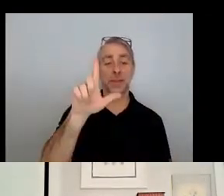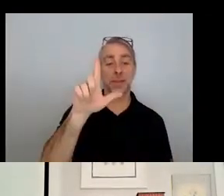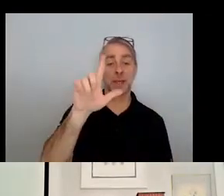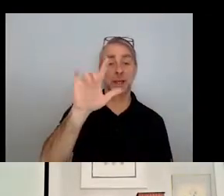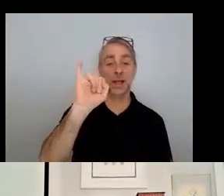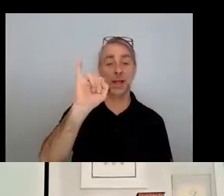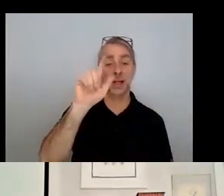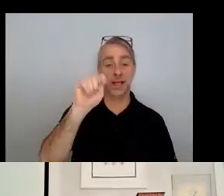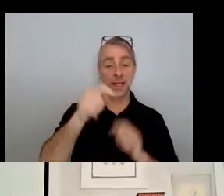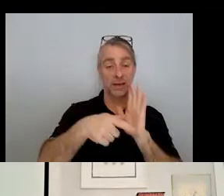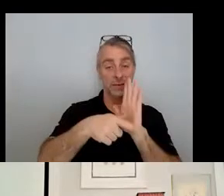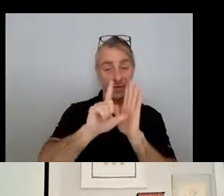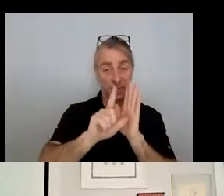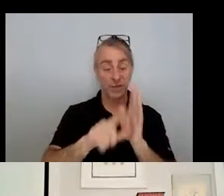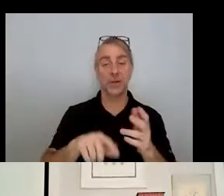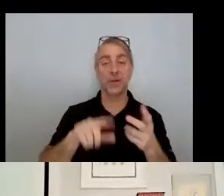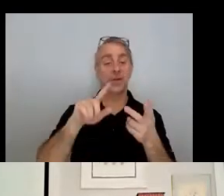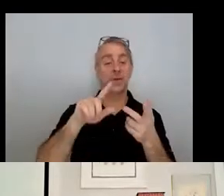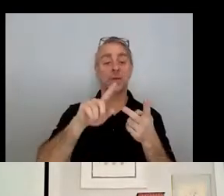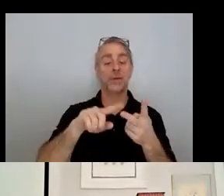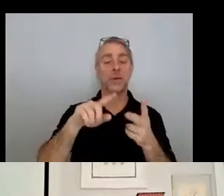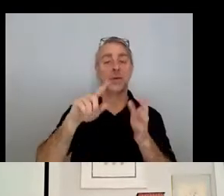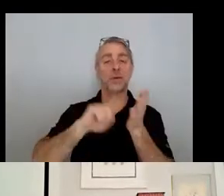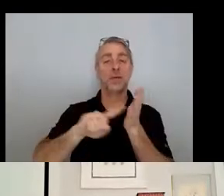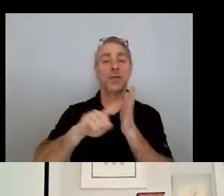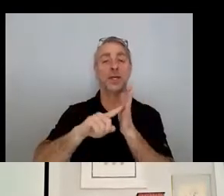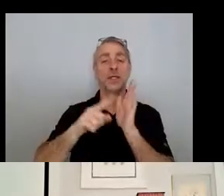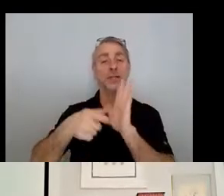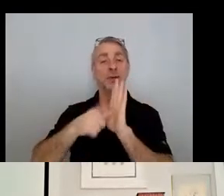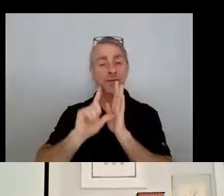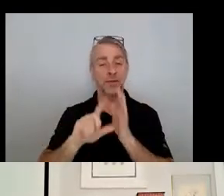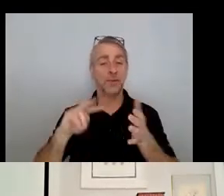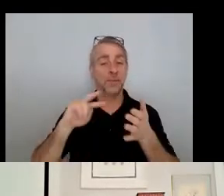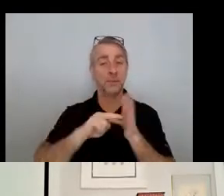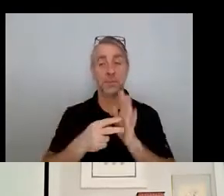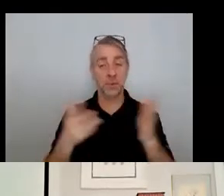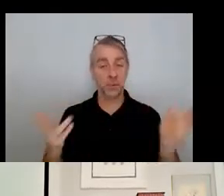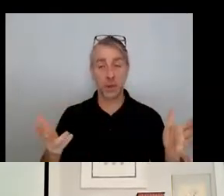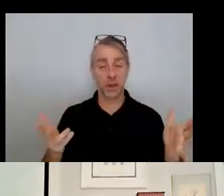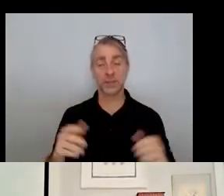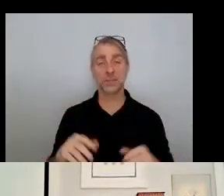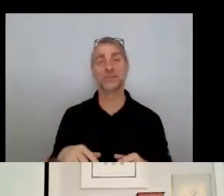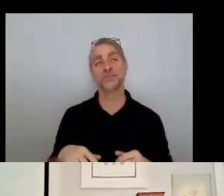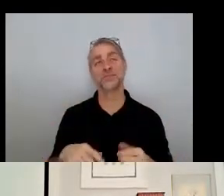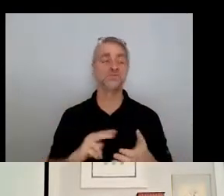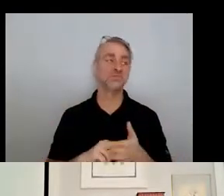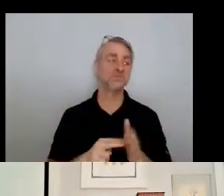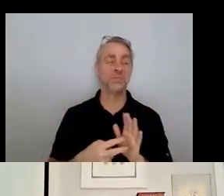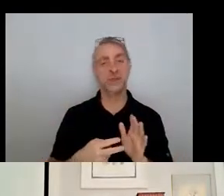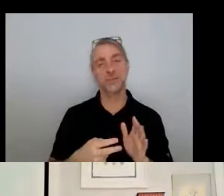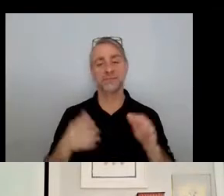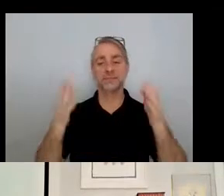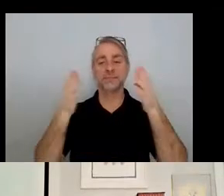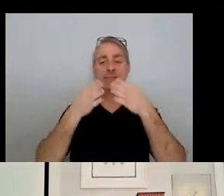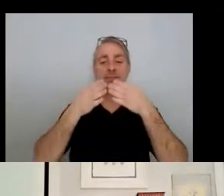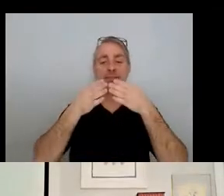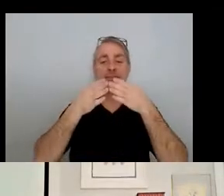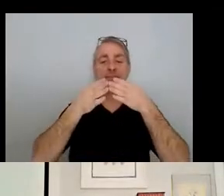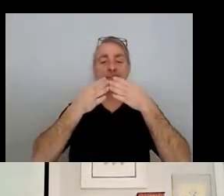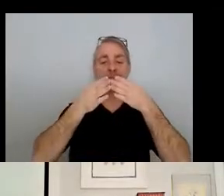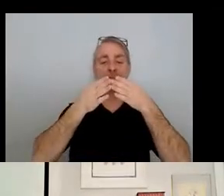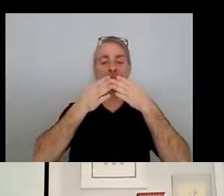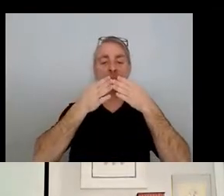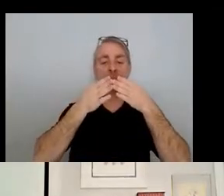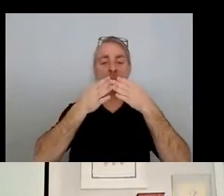research review to talk about sort of general sort of a more general term to refer